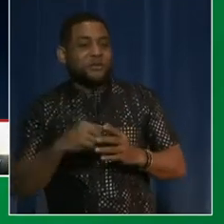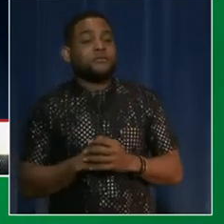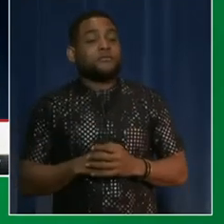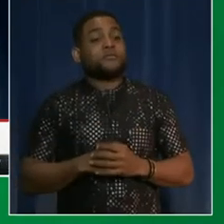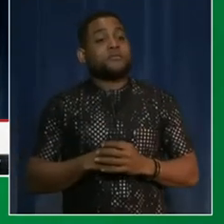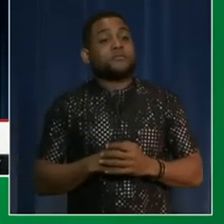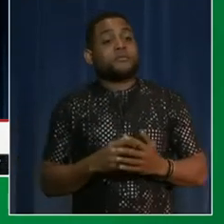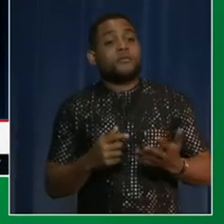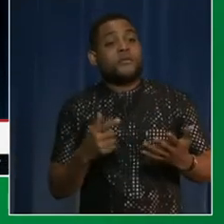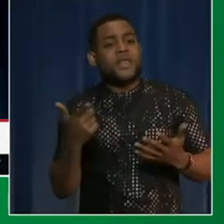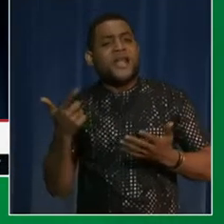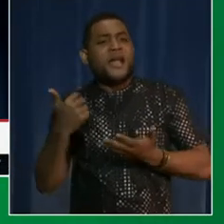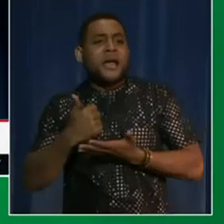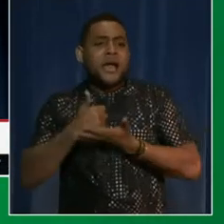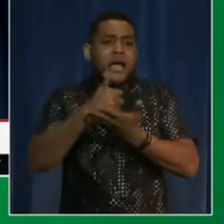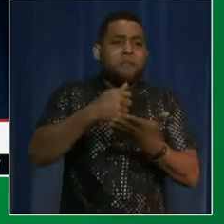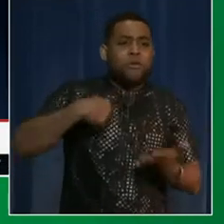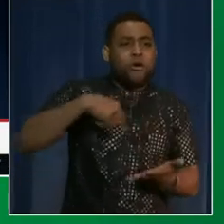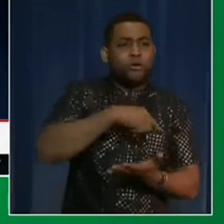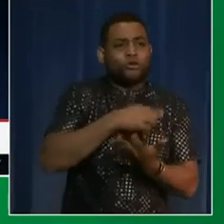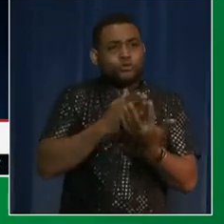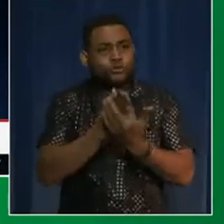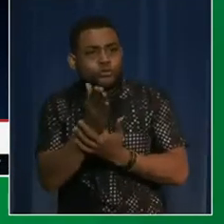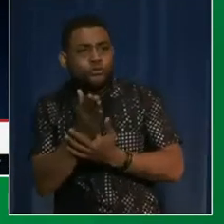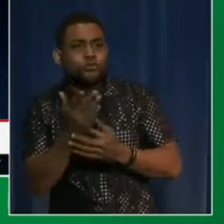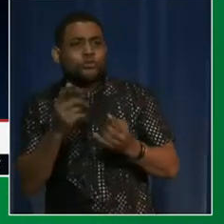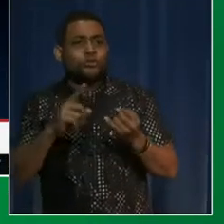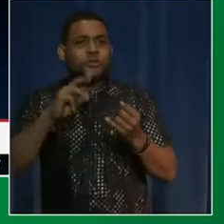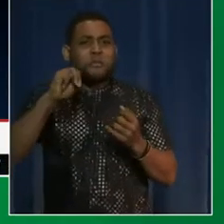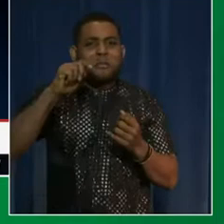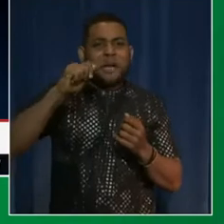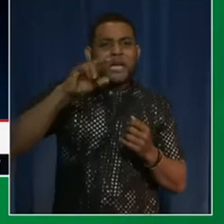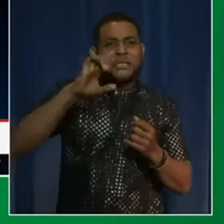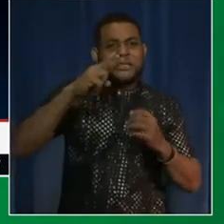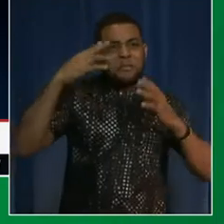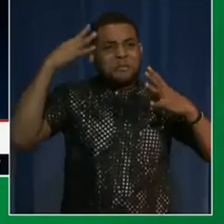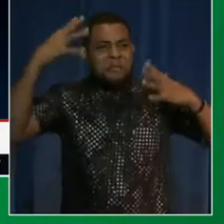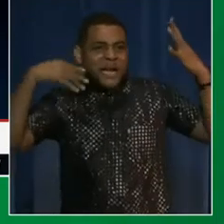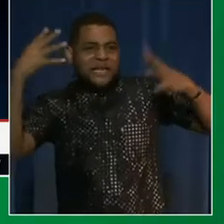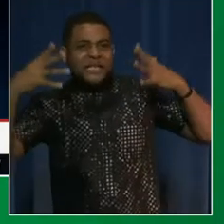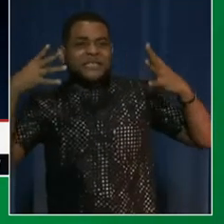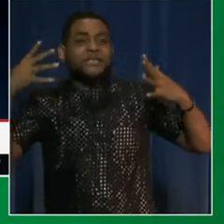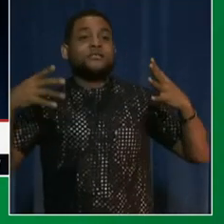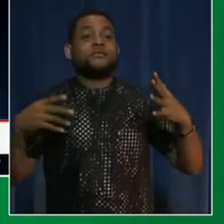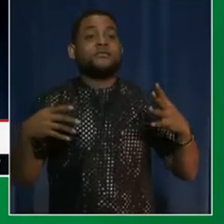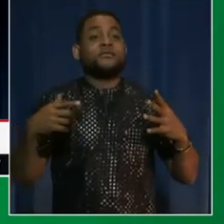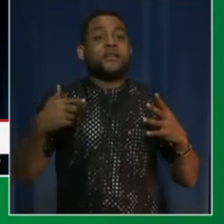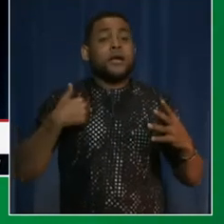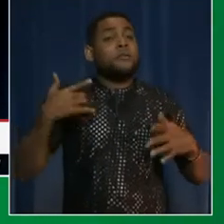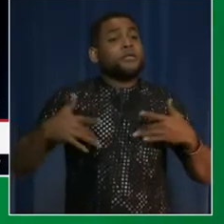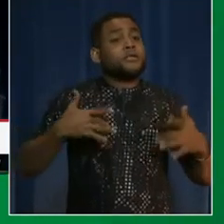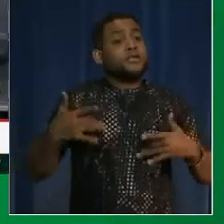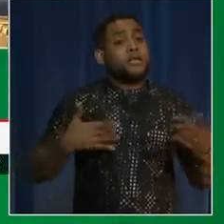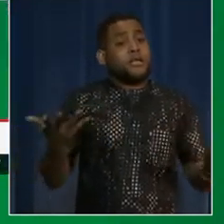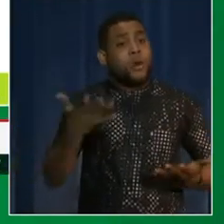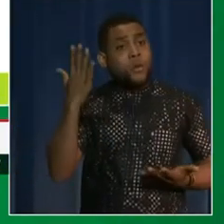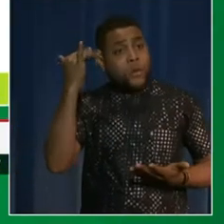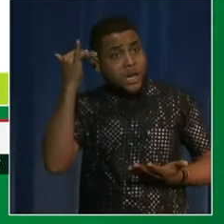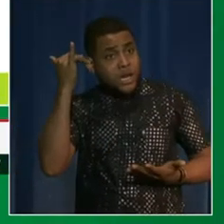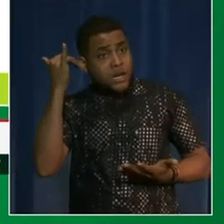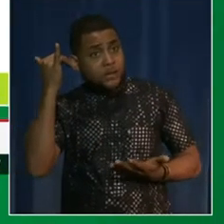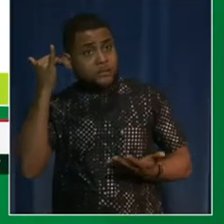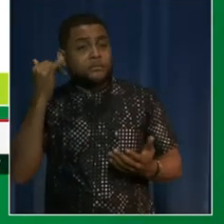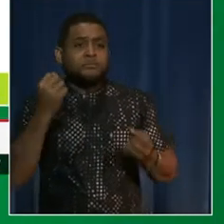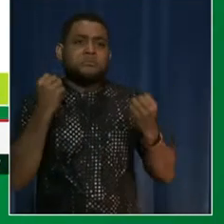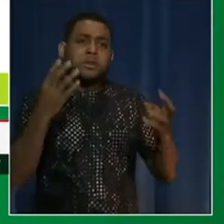afternoon session of March Madness. Really excited to be here because, one, there's a lot of opportunities that we're going to talk